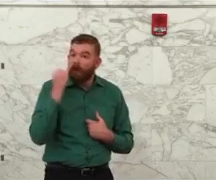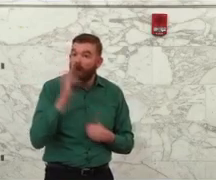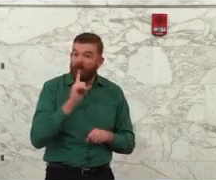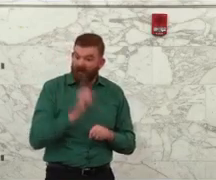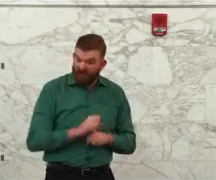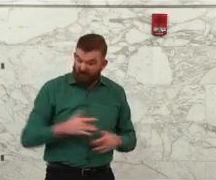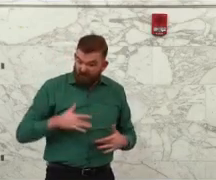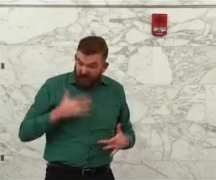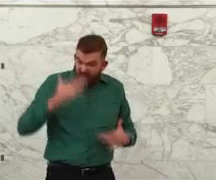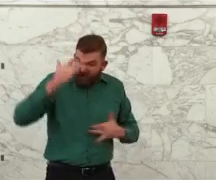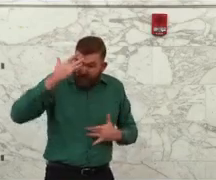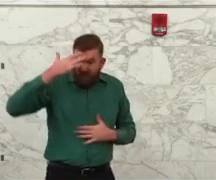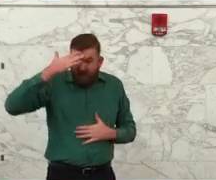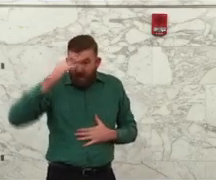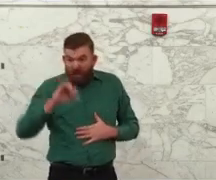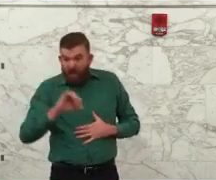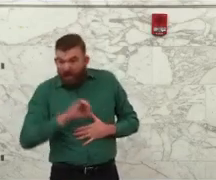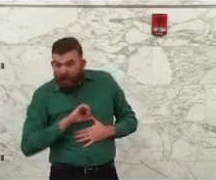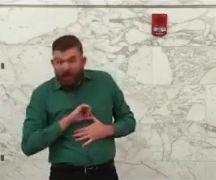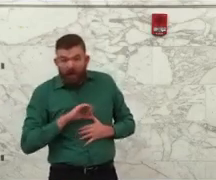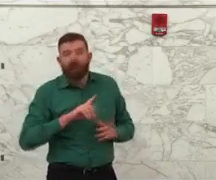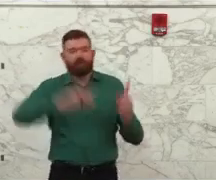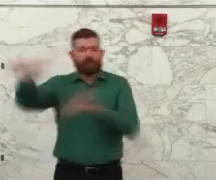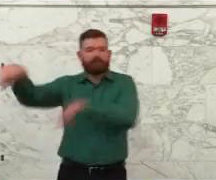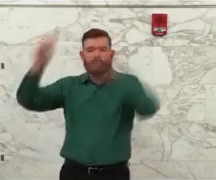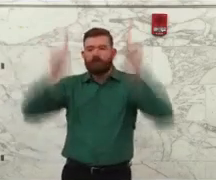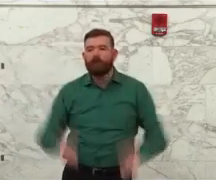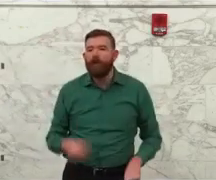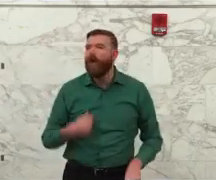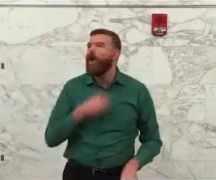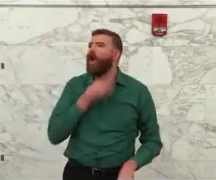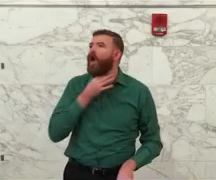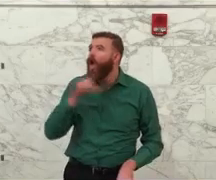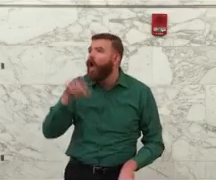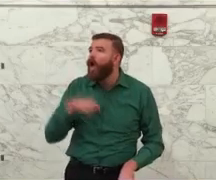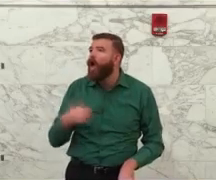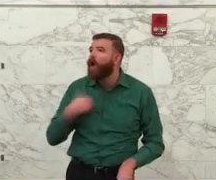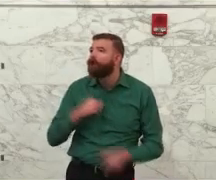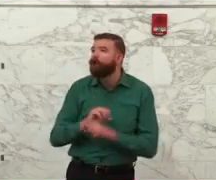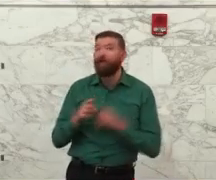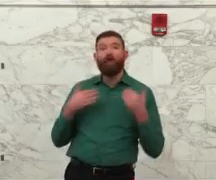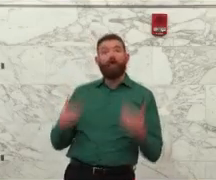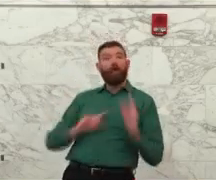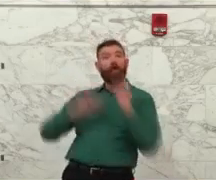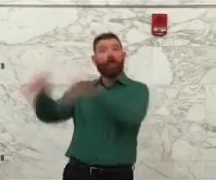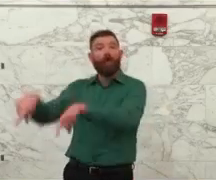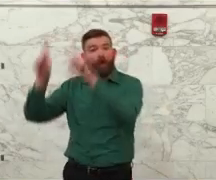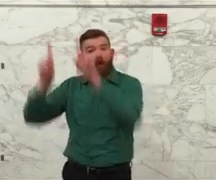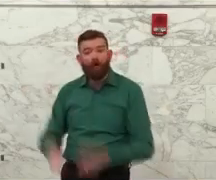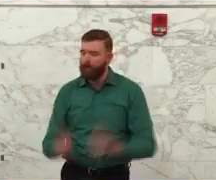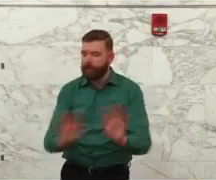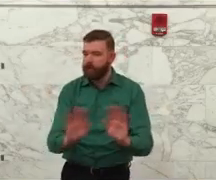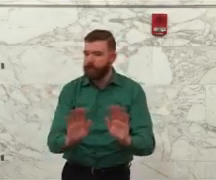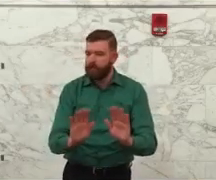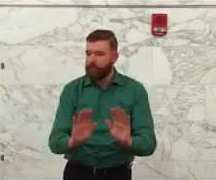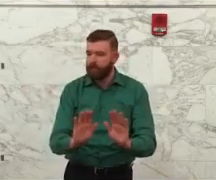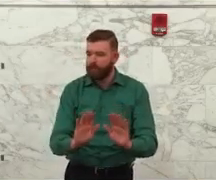And then the hospital questions about masks and elective surgeries. Yep. Okay. Is that it in terms of? Yep. Okay. So clearly, Judy